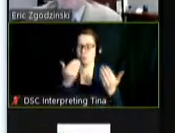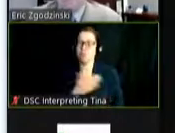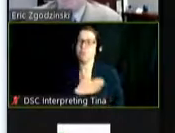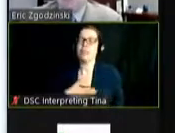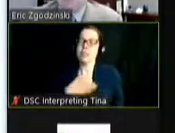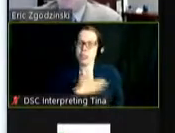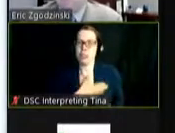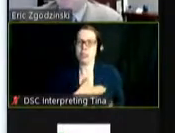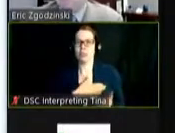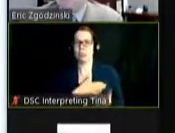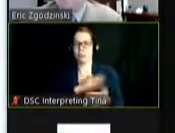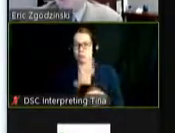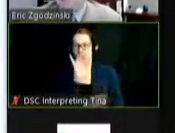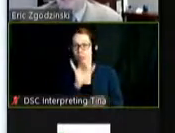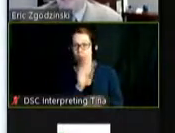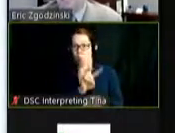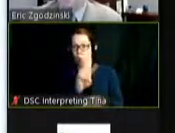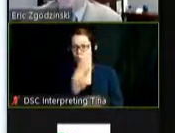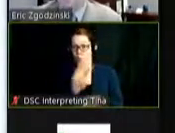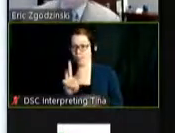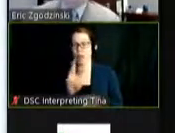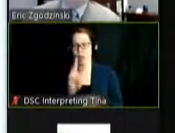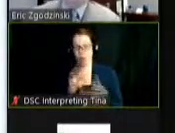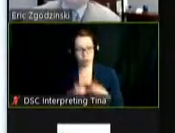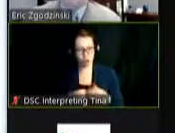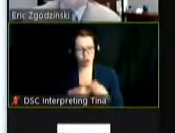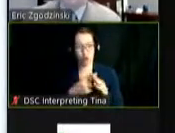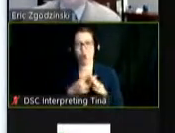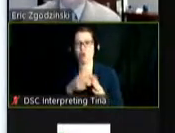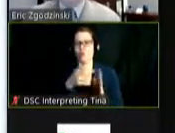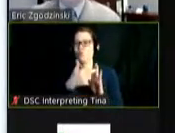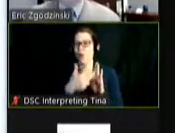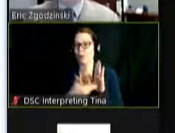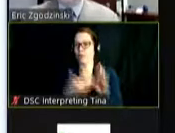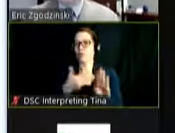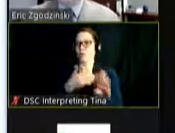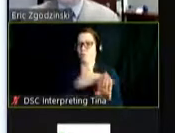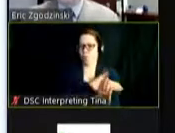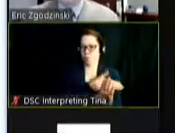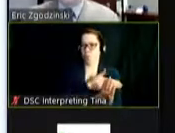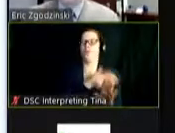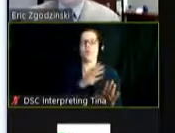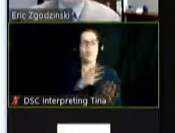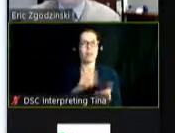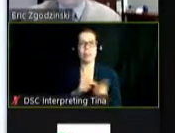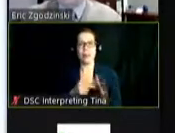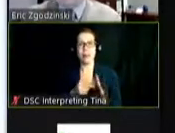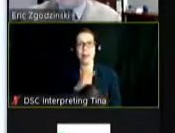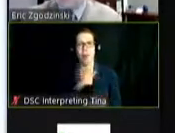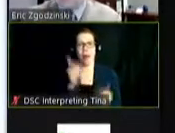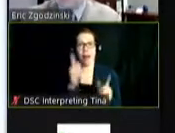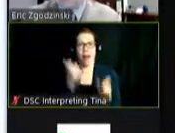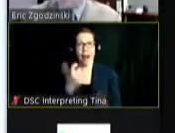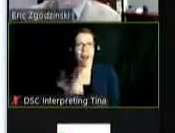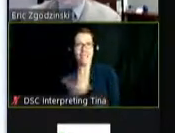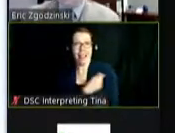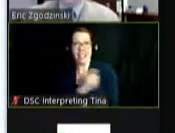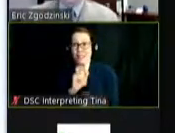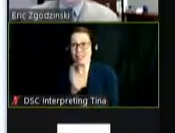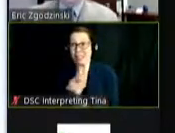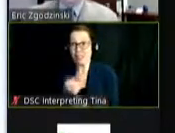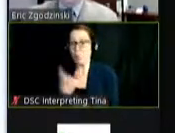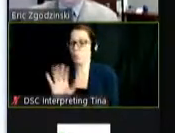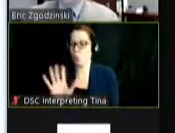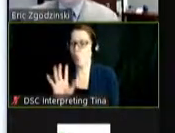please go to our website and start this pre-registration process. It doesn't mean that you're going to get your vaccine. What it means